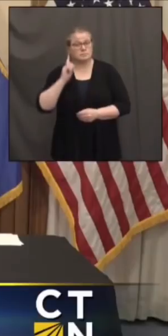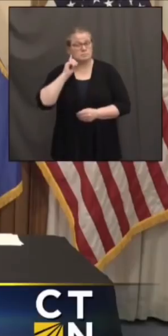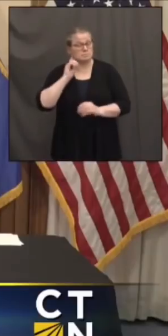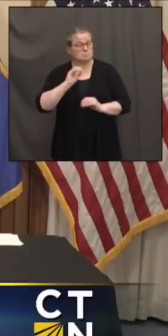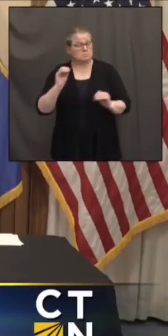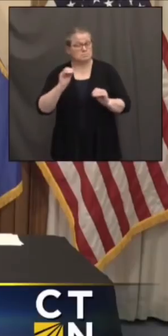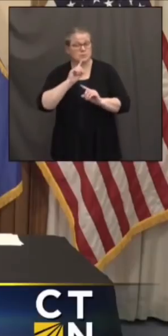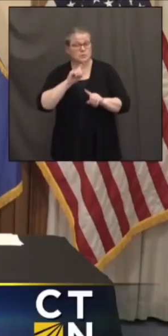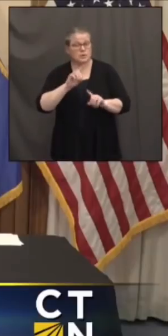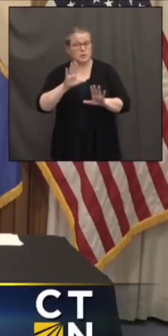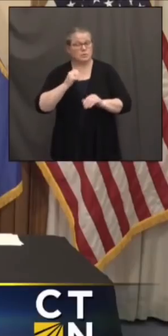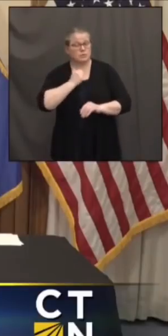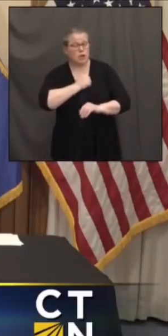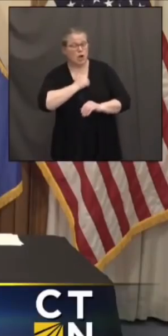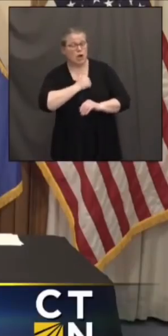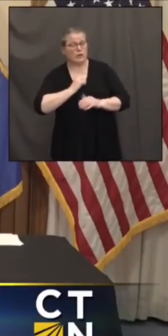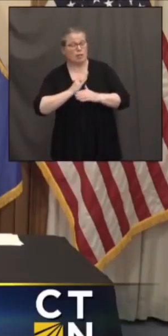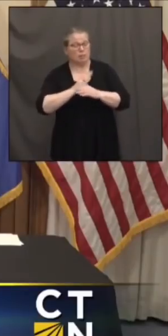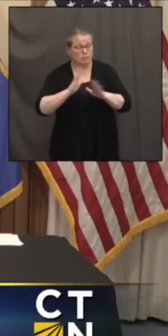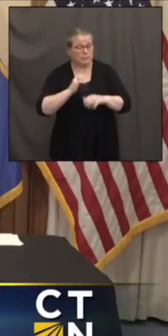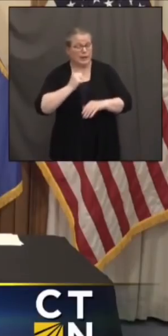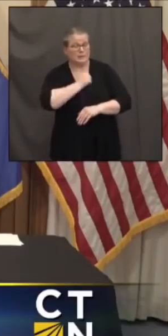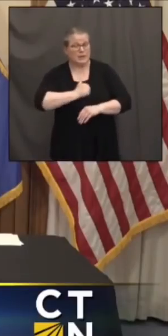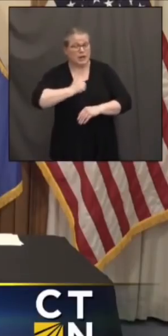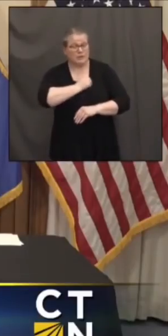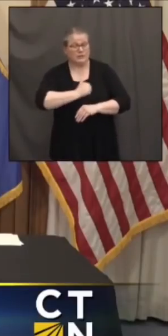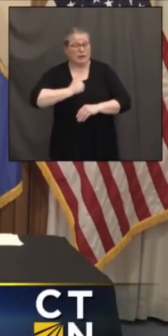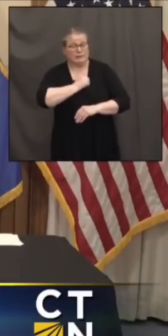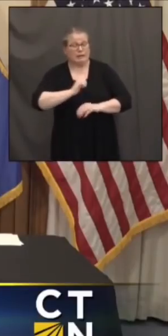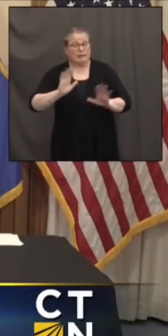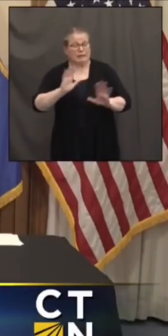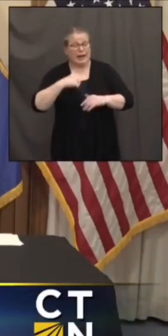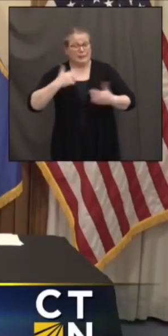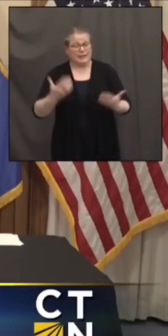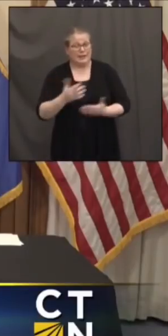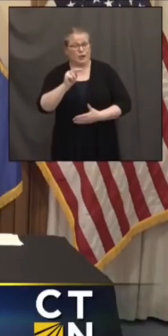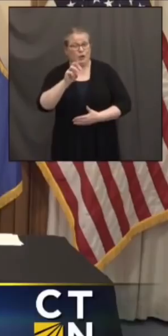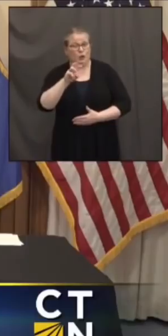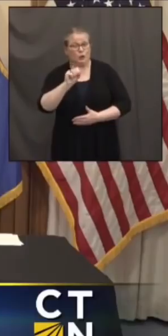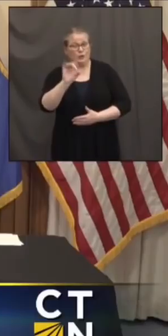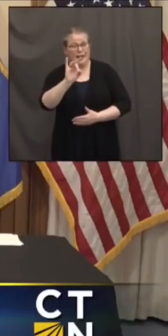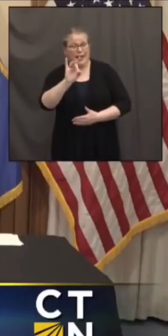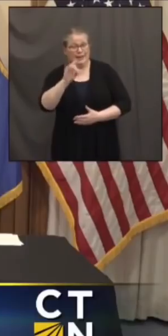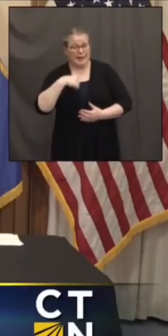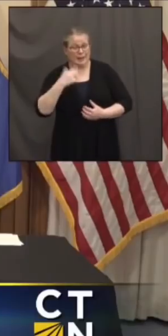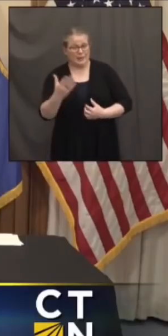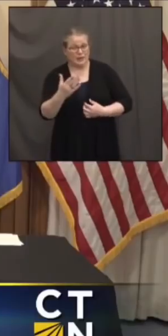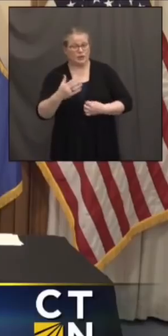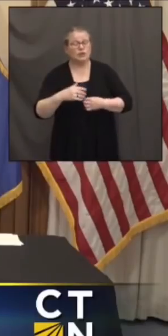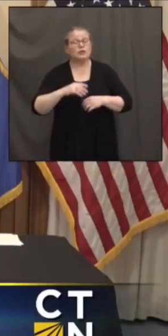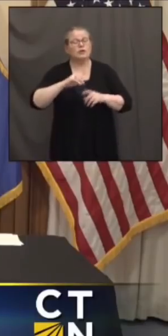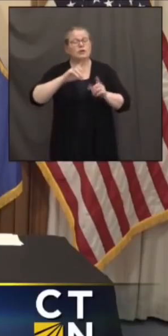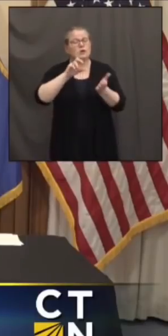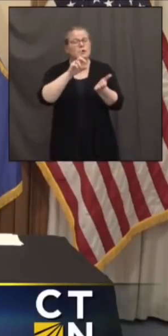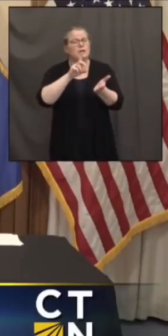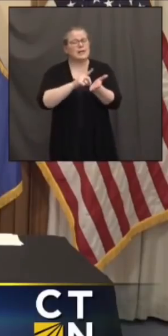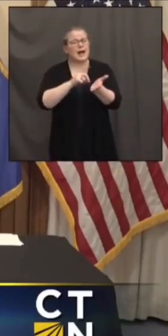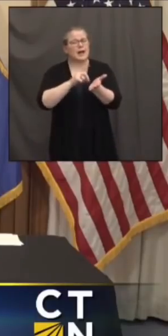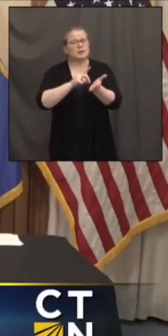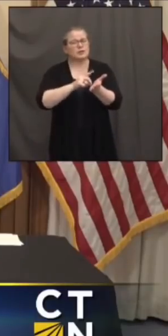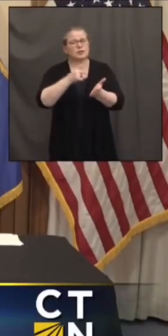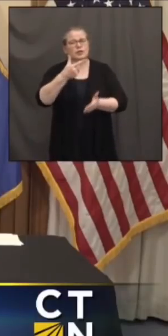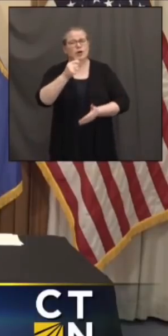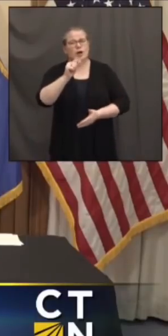Fox 61. Sorry, Max. Max. Go ahead, Rich. Sorry about that. For Governor and Dr. Gottlieb, I've been reading